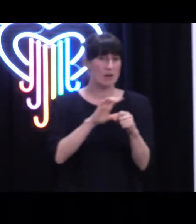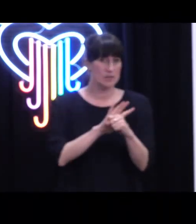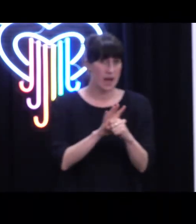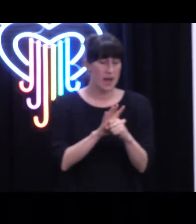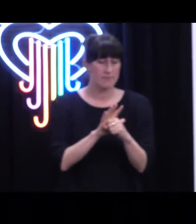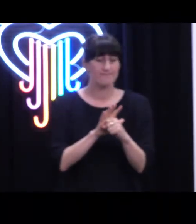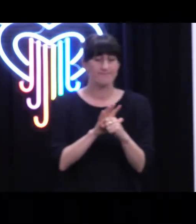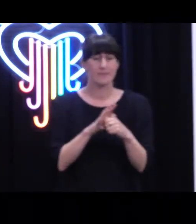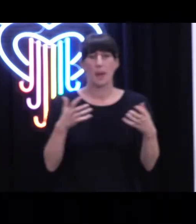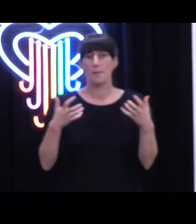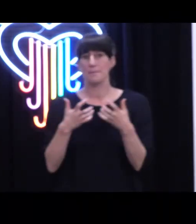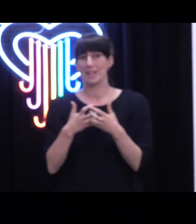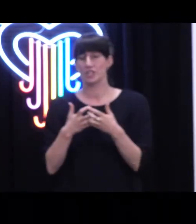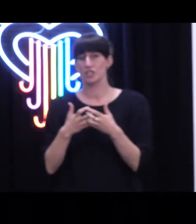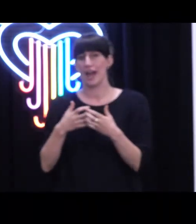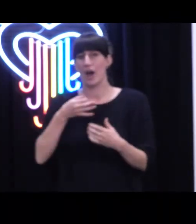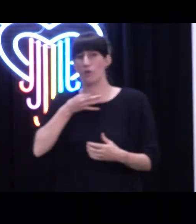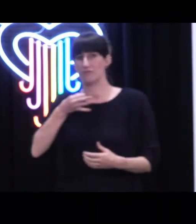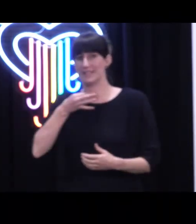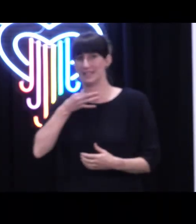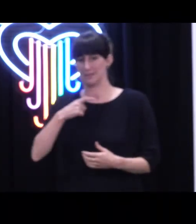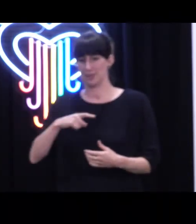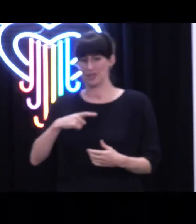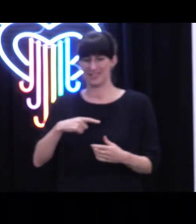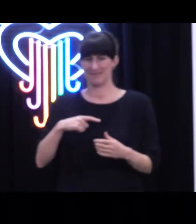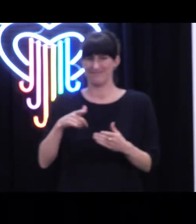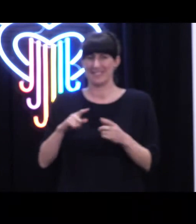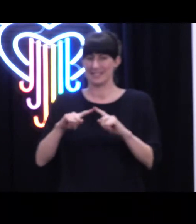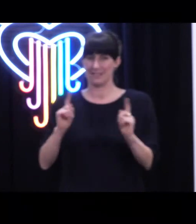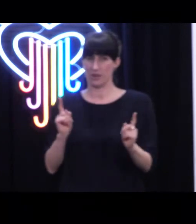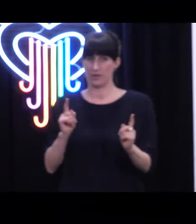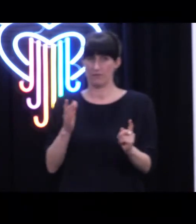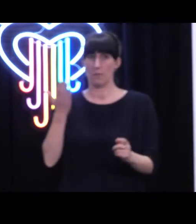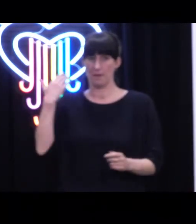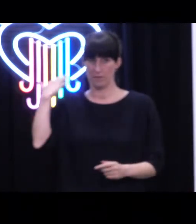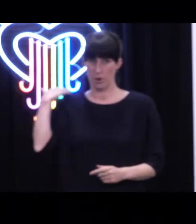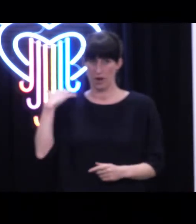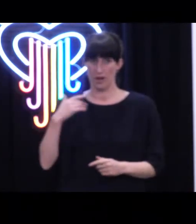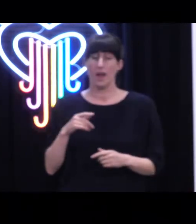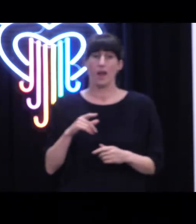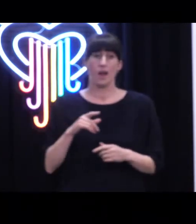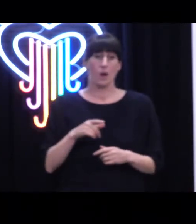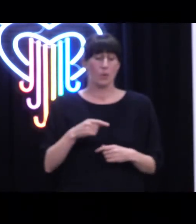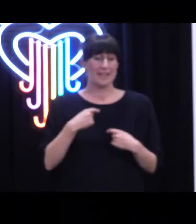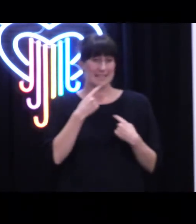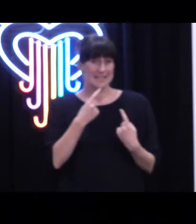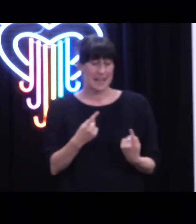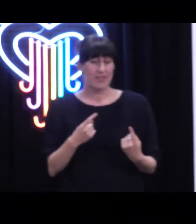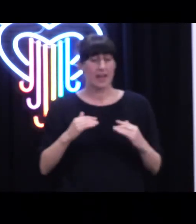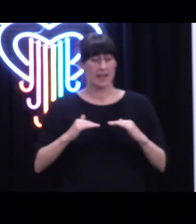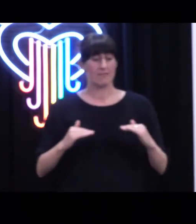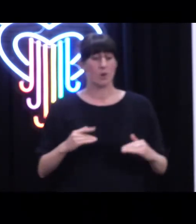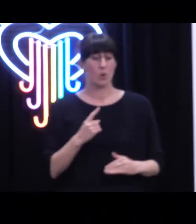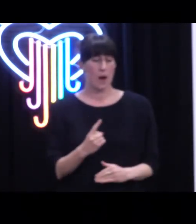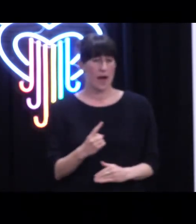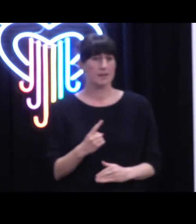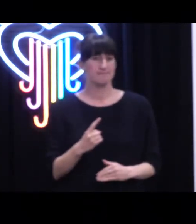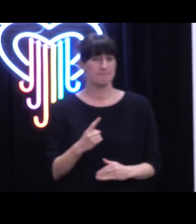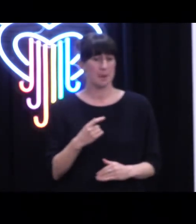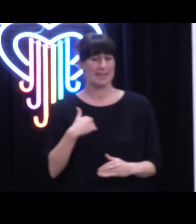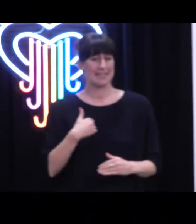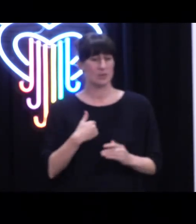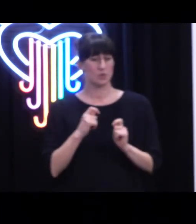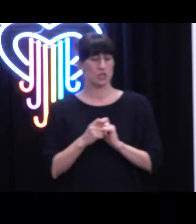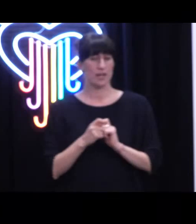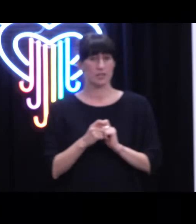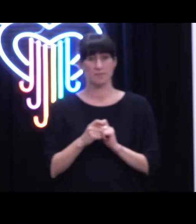faced. We also said we would consider whether we needed to do the same to Alert Level 1. Cabinet has considered the settings